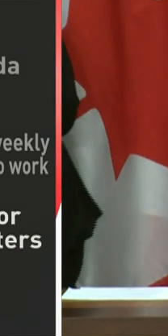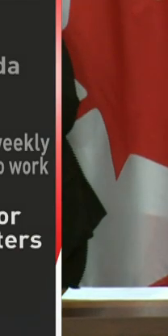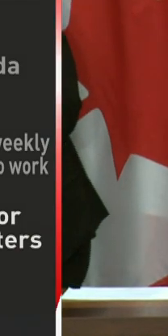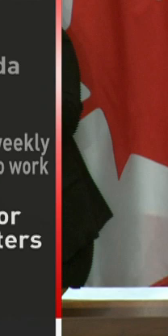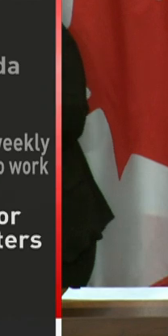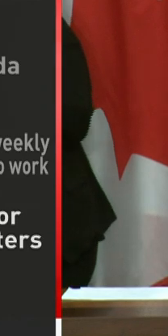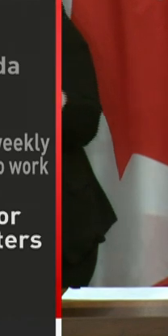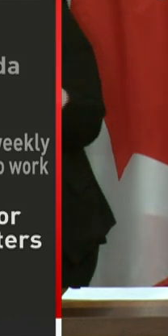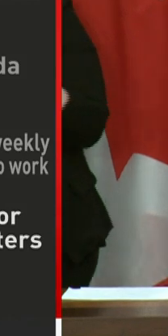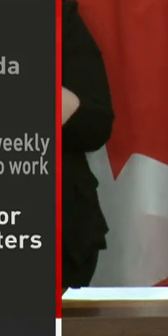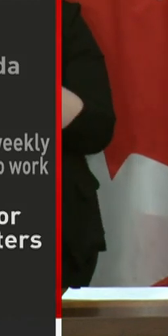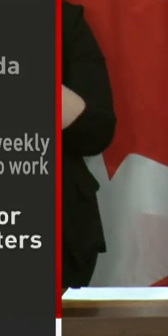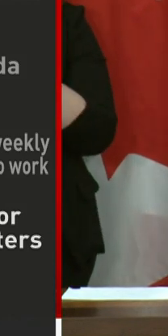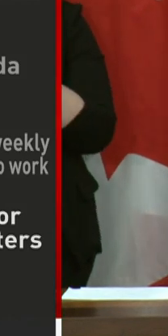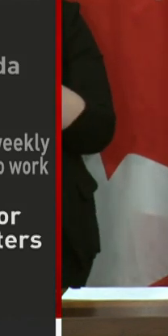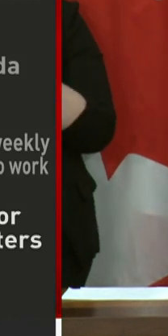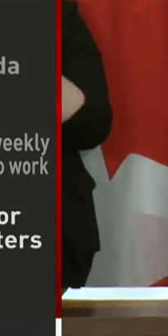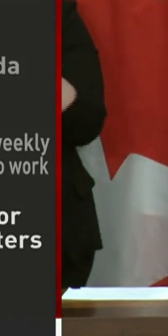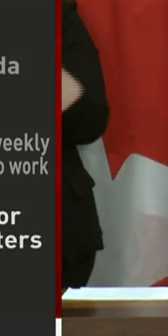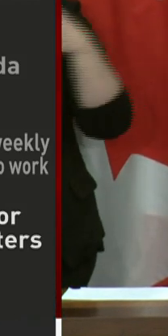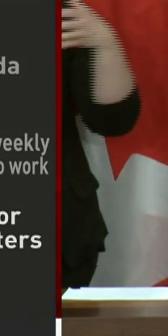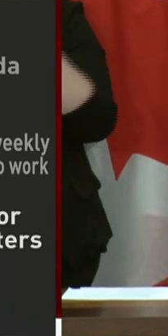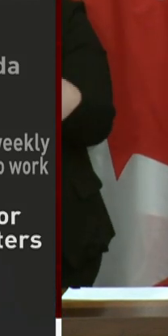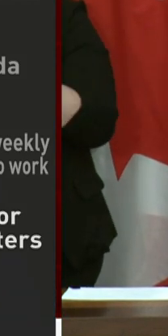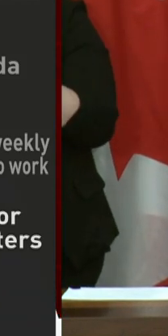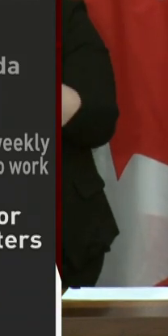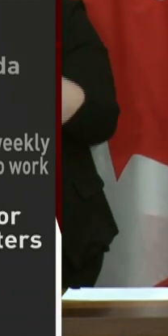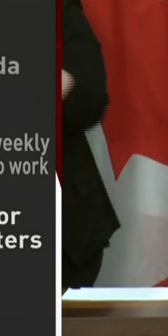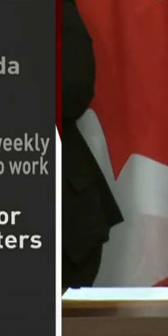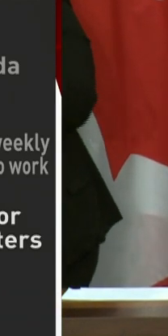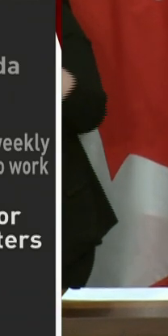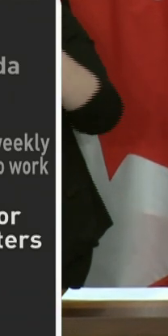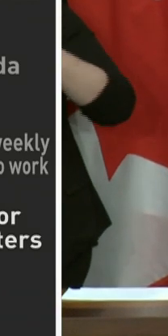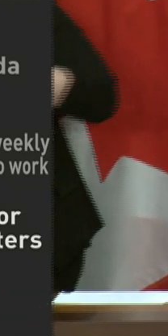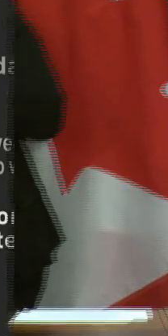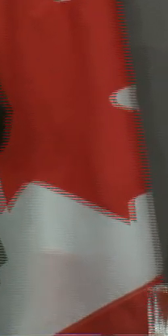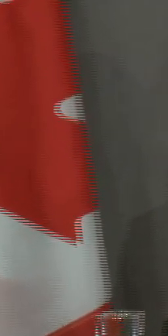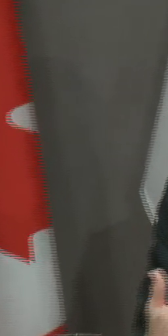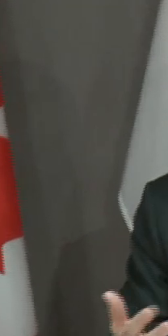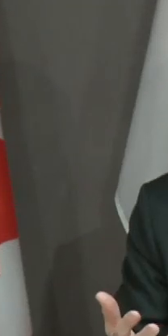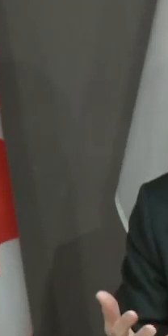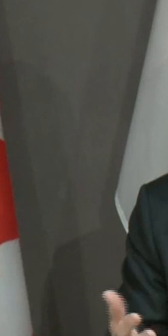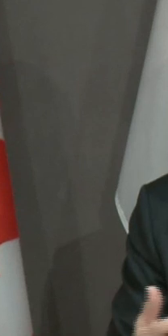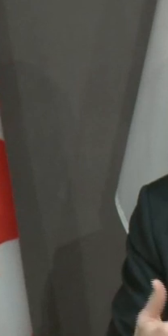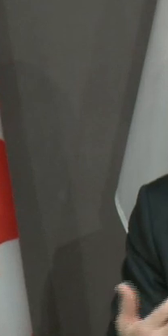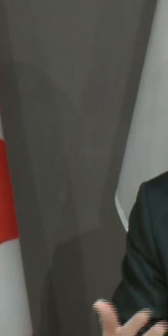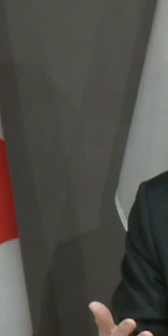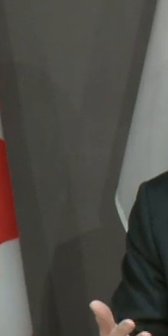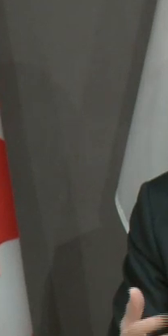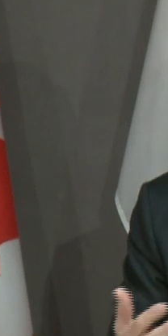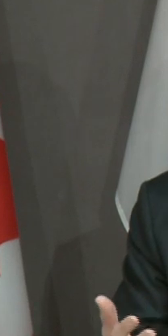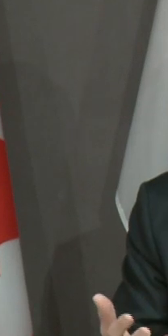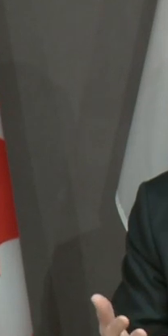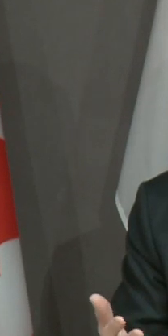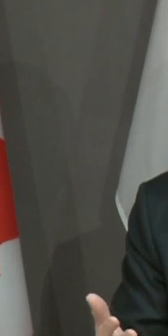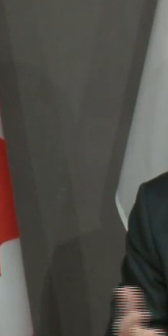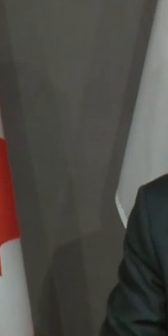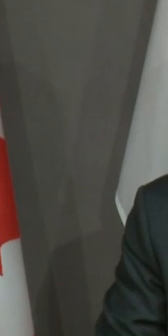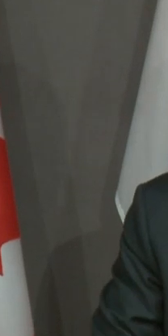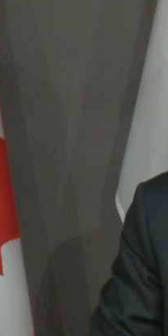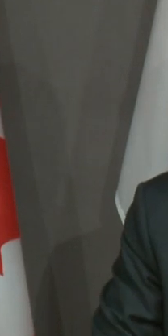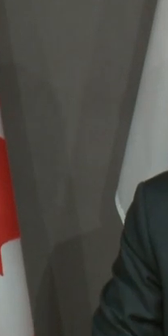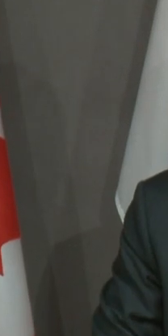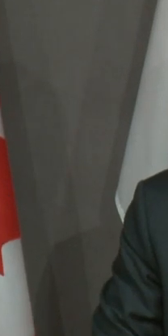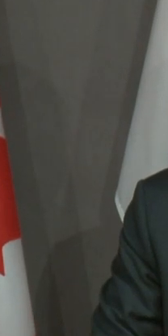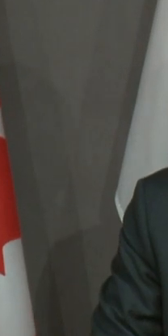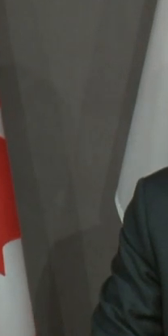other parties. And in my opinion, we'll be in a very good position to do so in